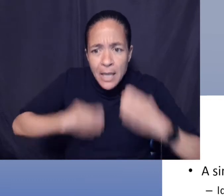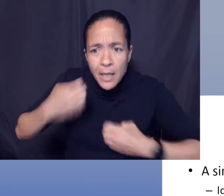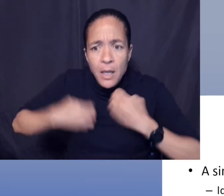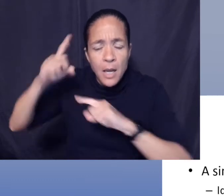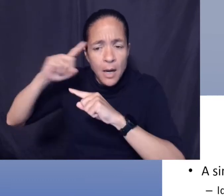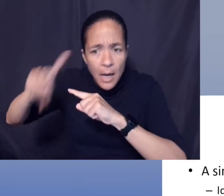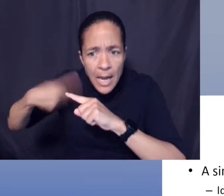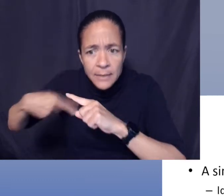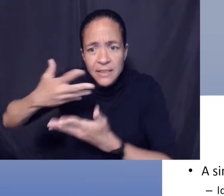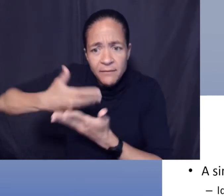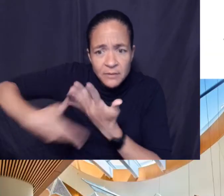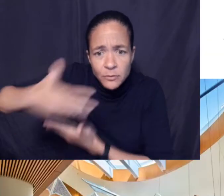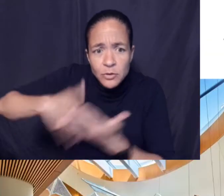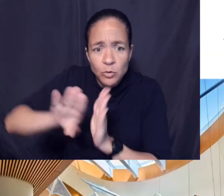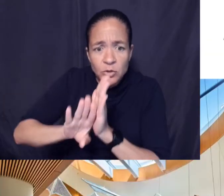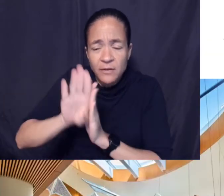and social development.